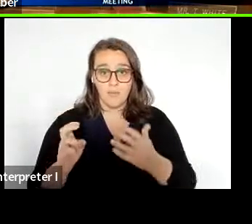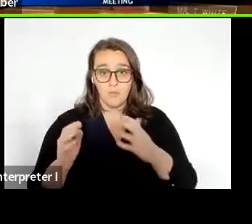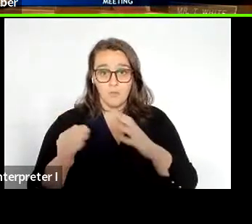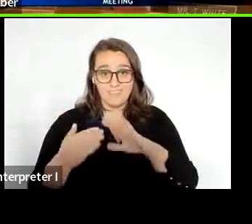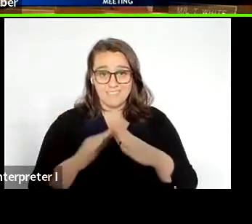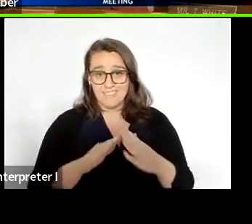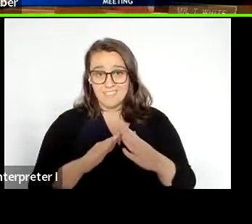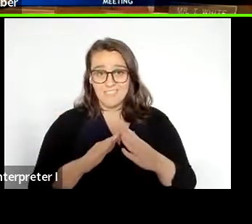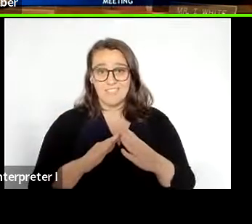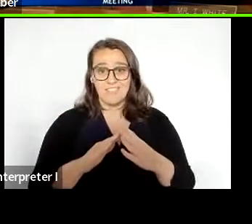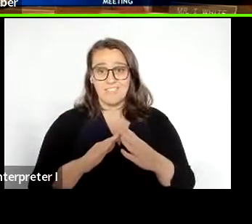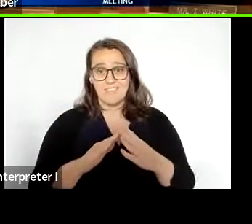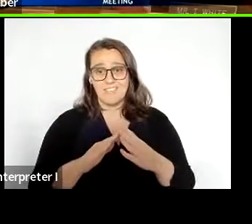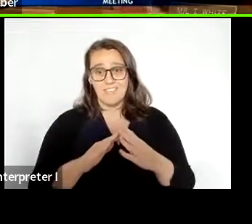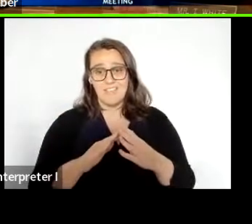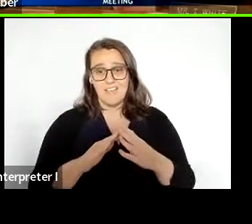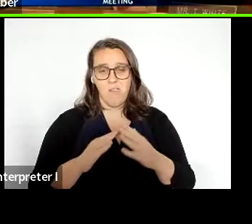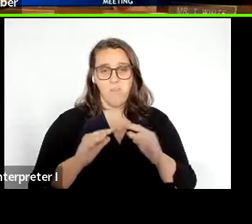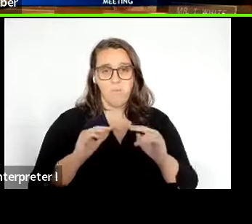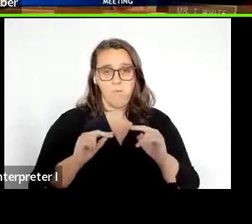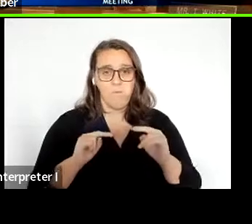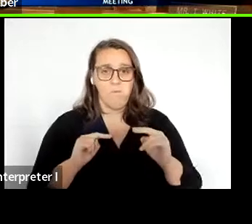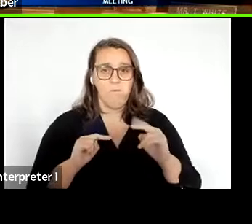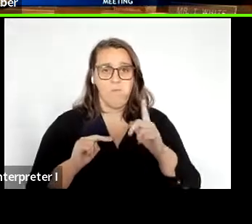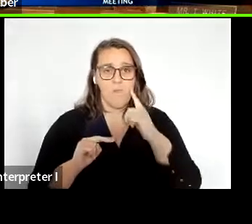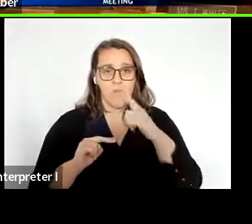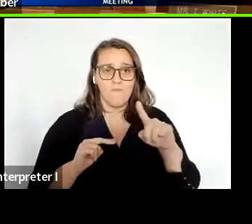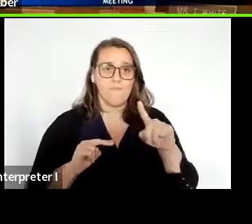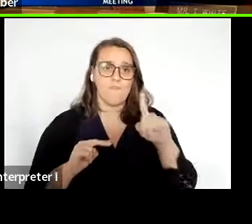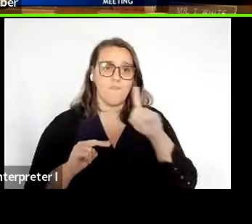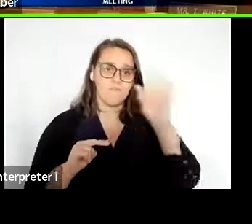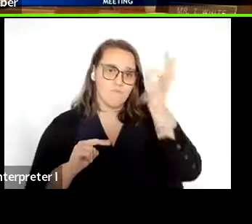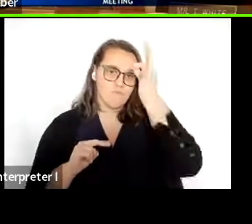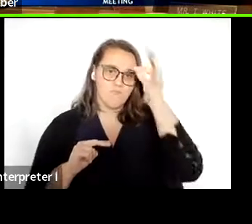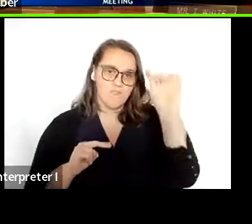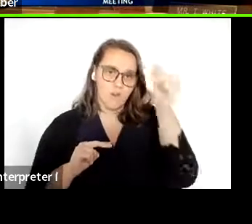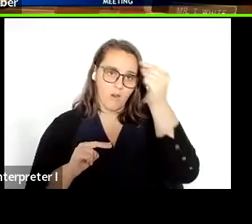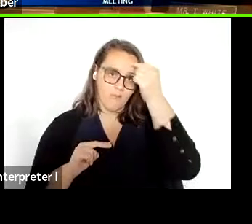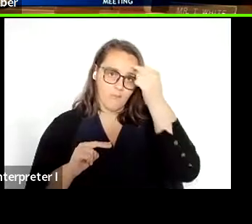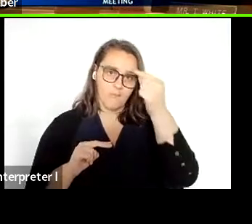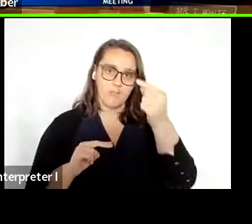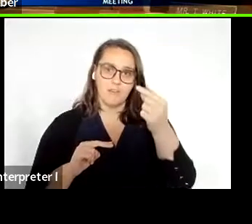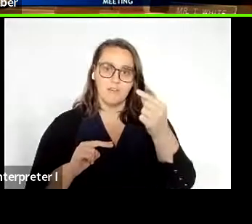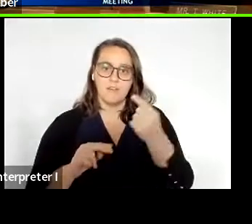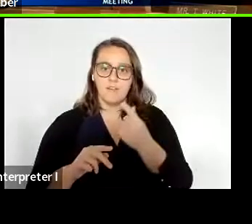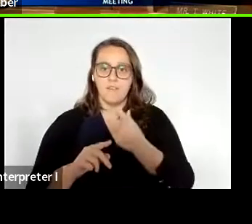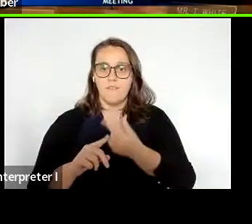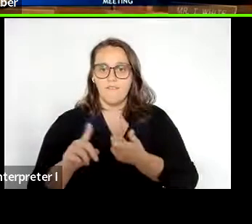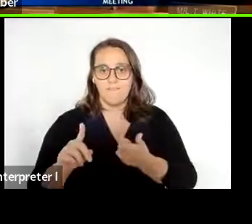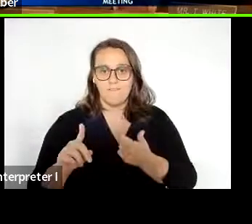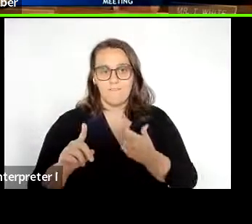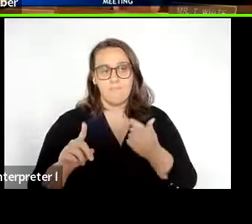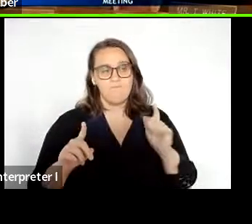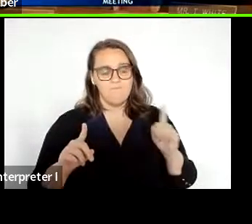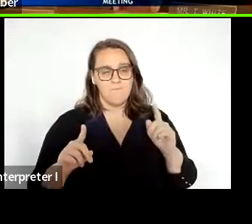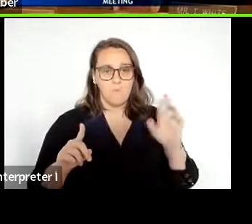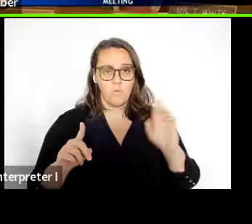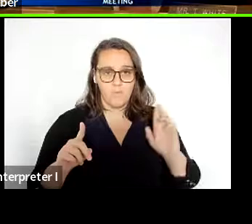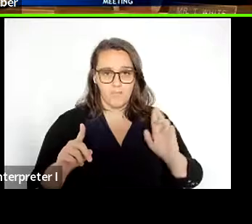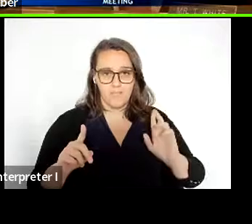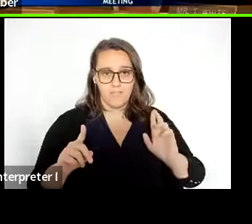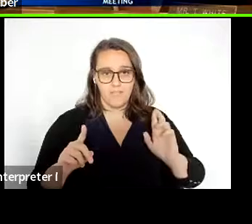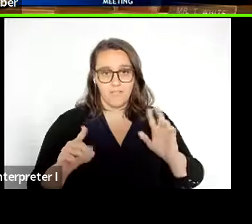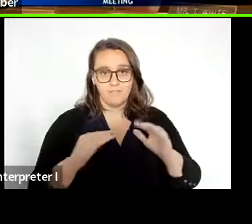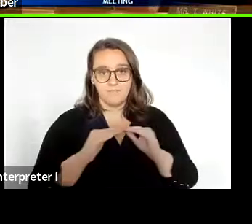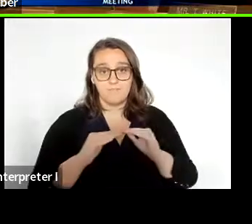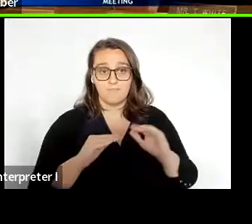used as a bargaining chip upon or ire of the federal government by Republican colleagues. And for the last 5 months,